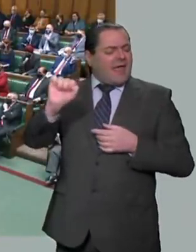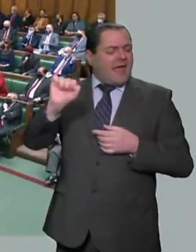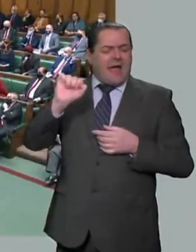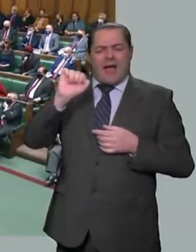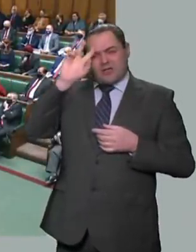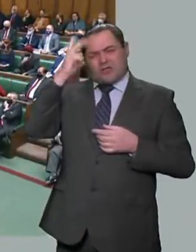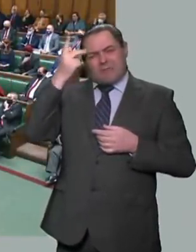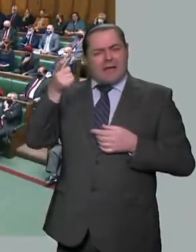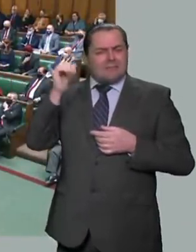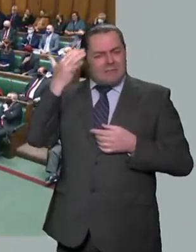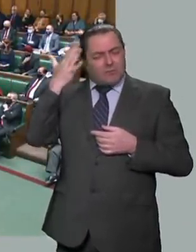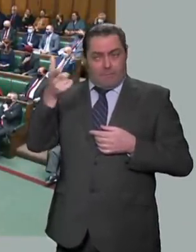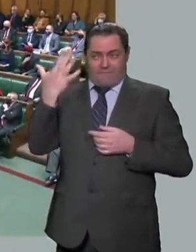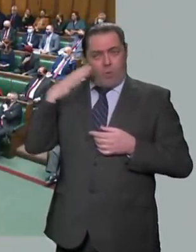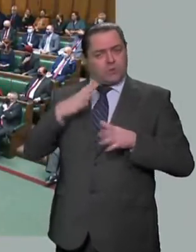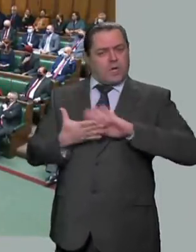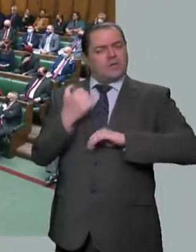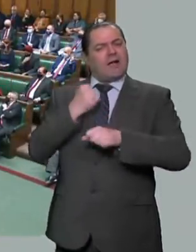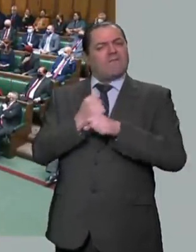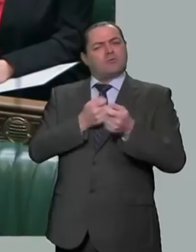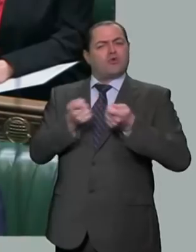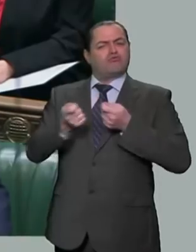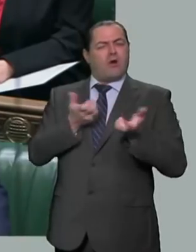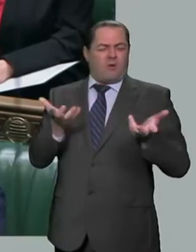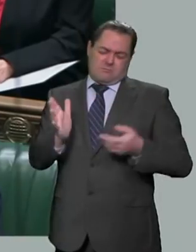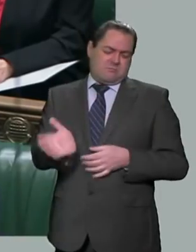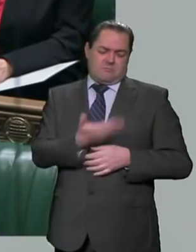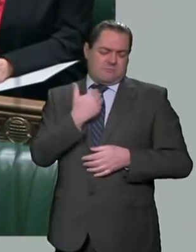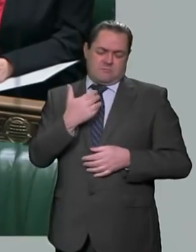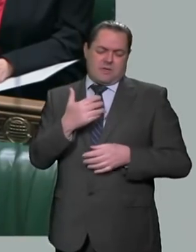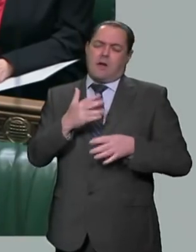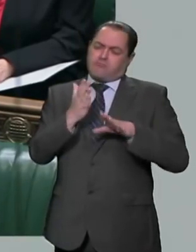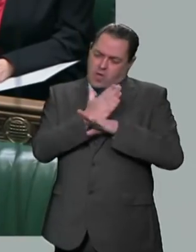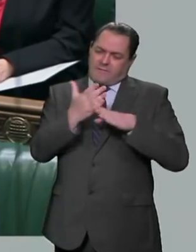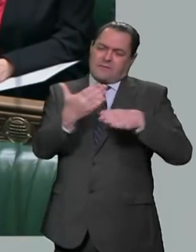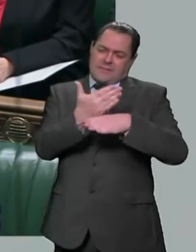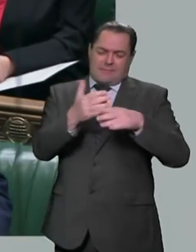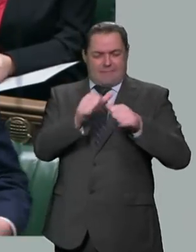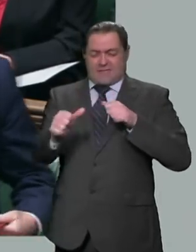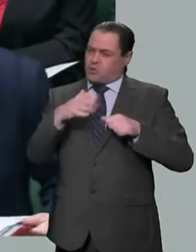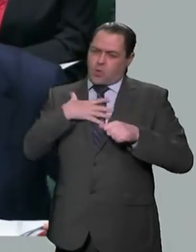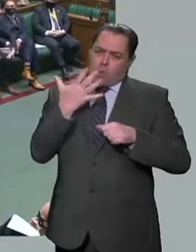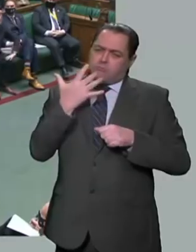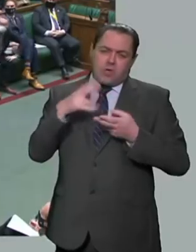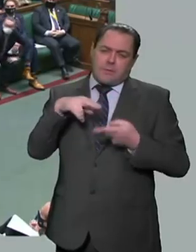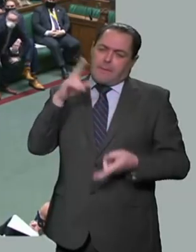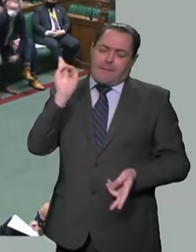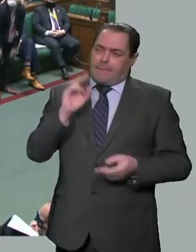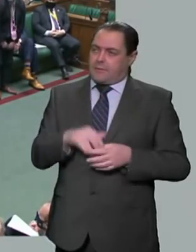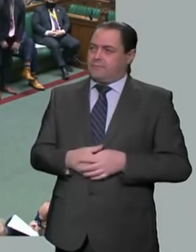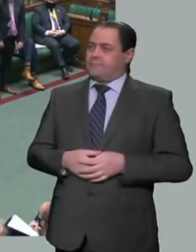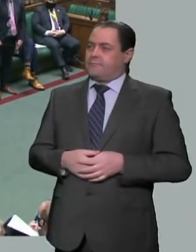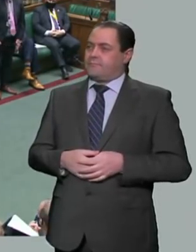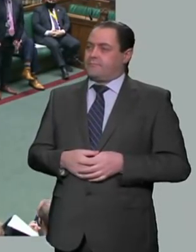But their answer was to nationalise our energy sector and to send bills even higher, and that is not the way forward. Leader of the SNP,